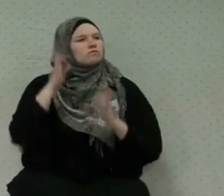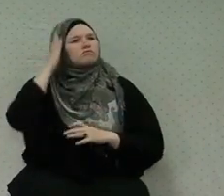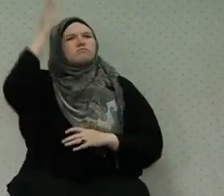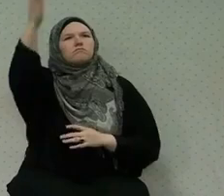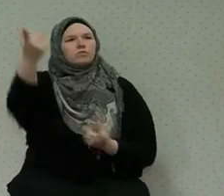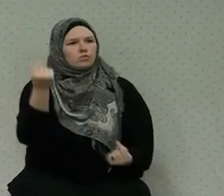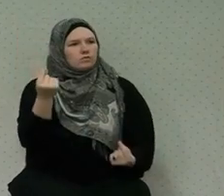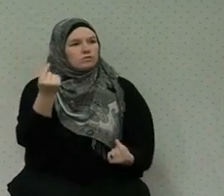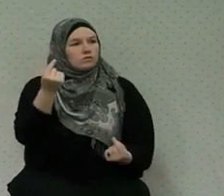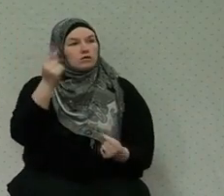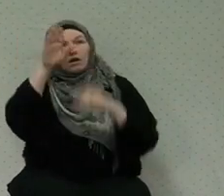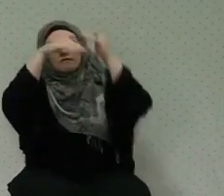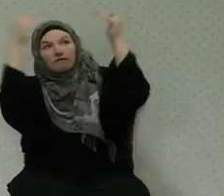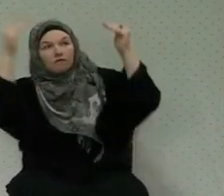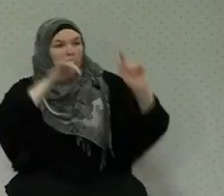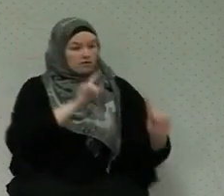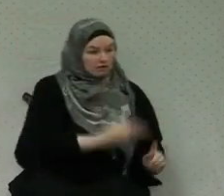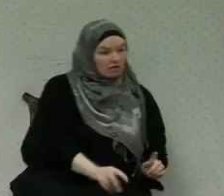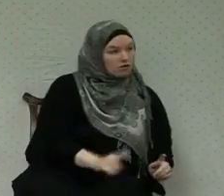going? Do we have the answer?